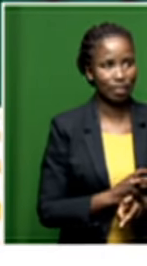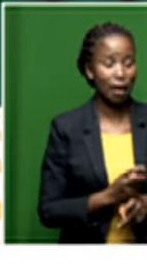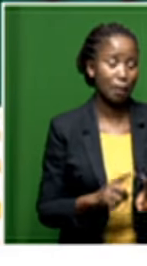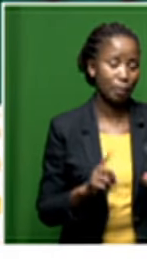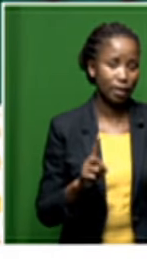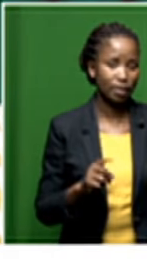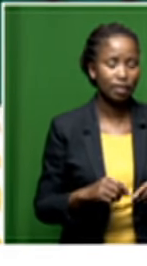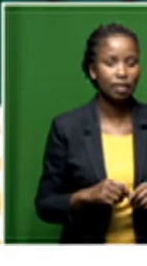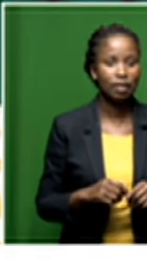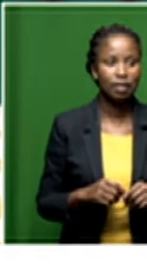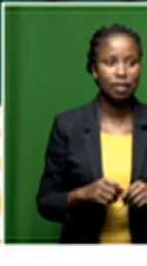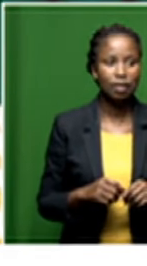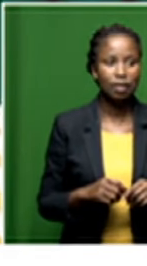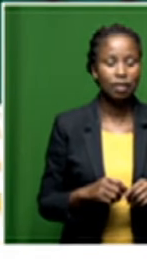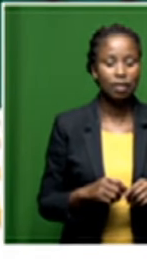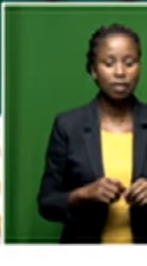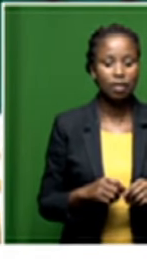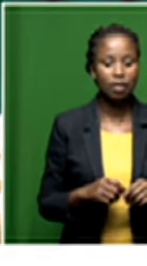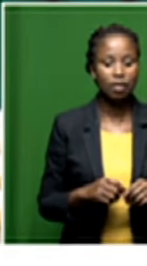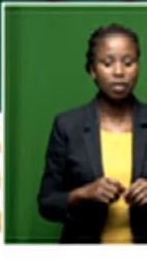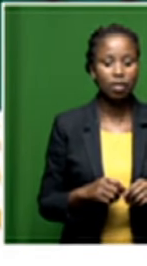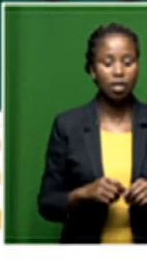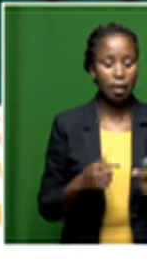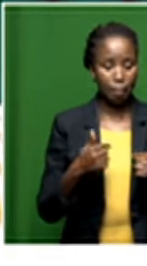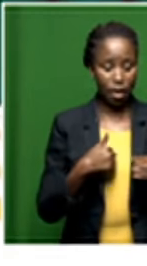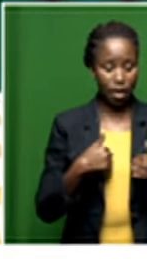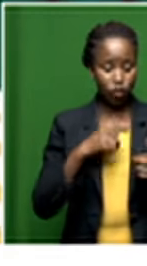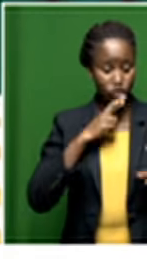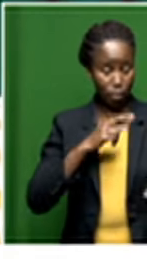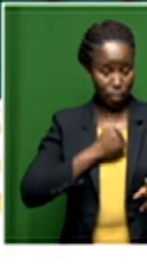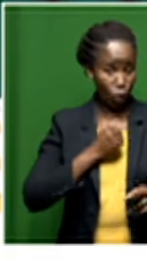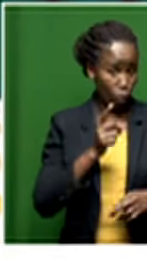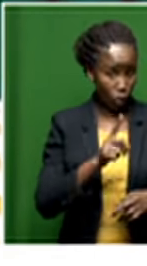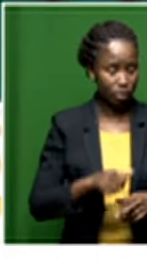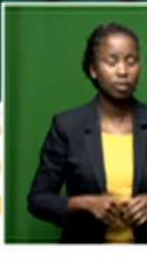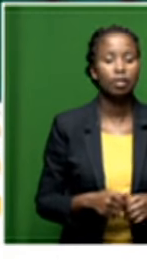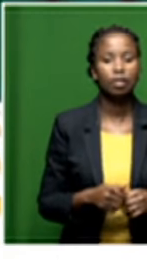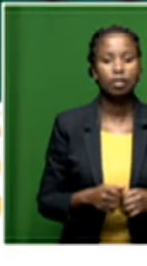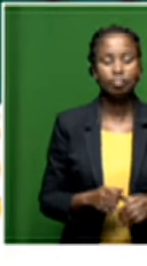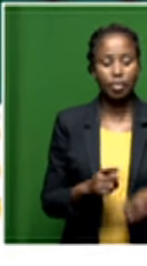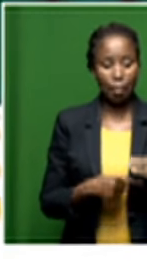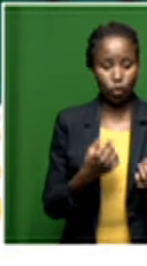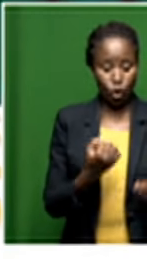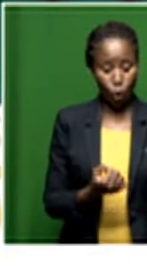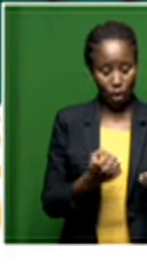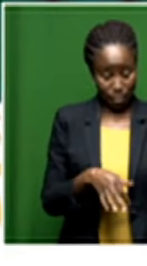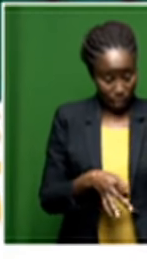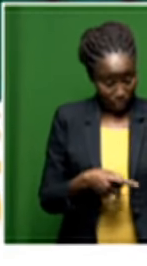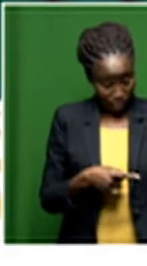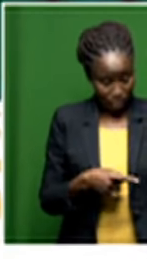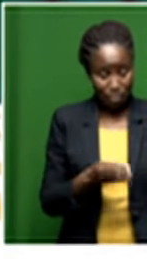as I was the respondent, I can tell you what my response was in the court